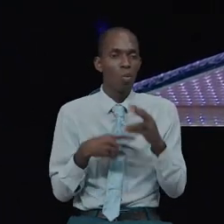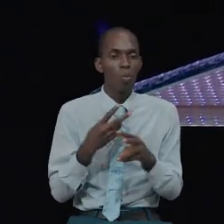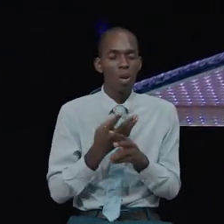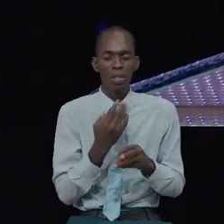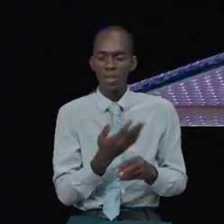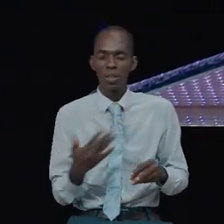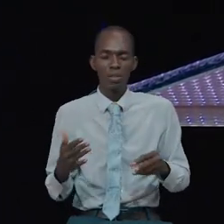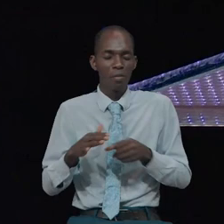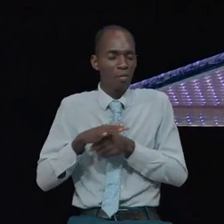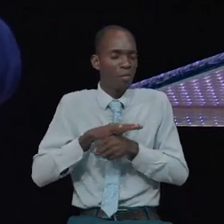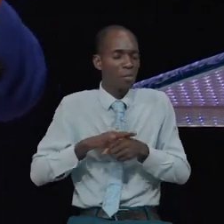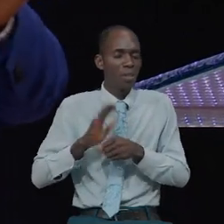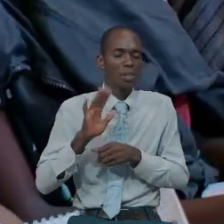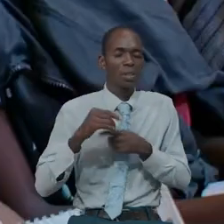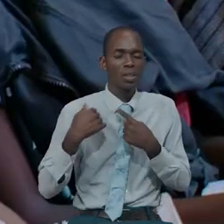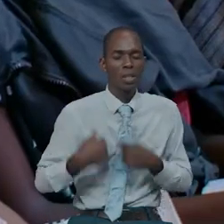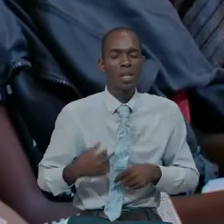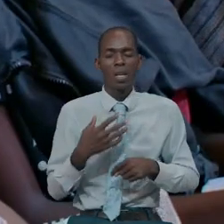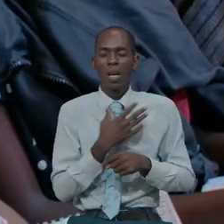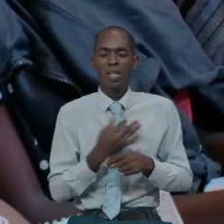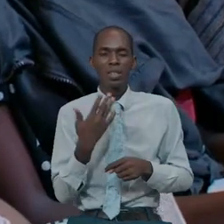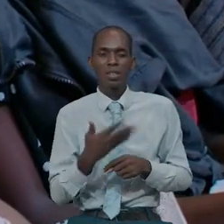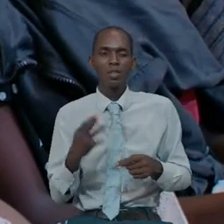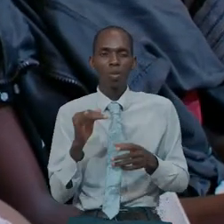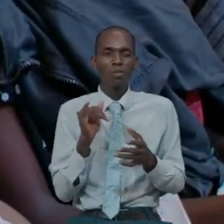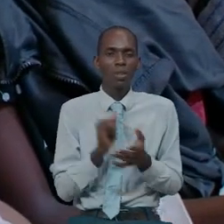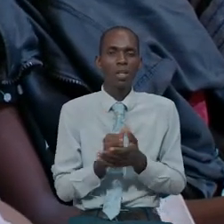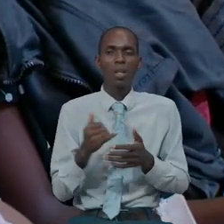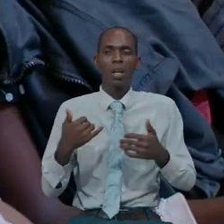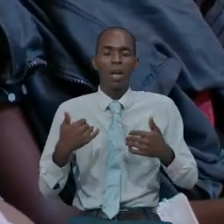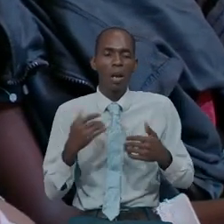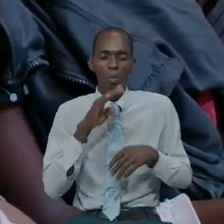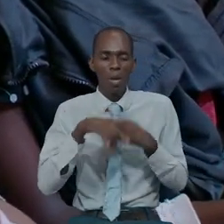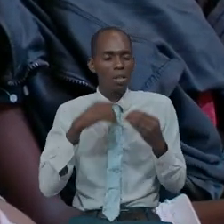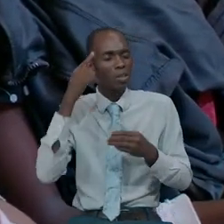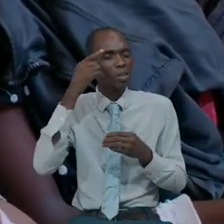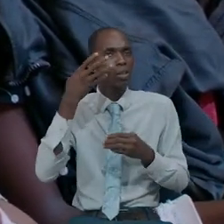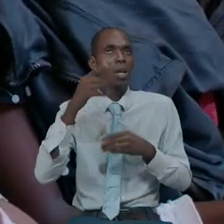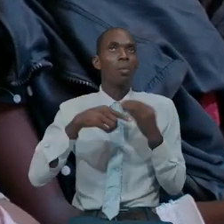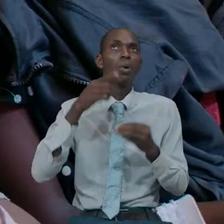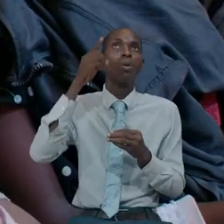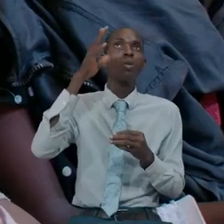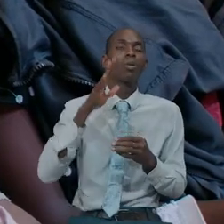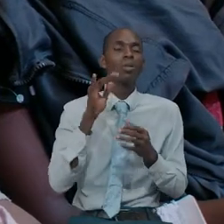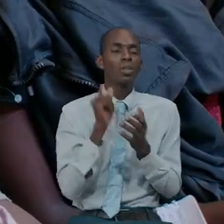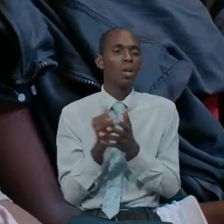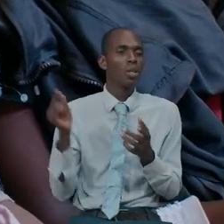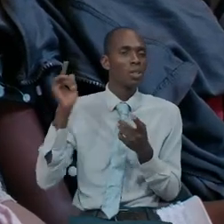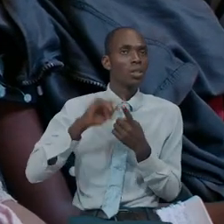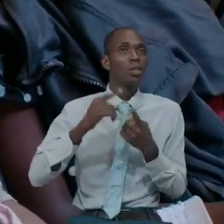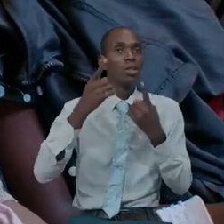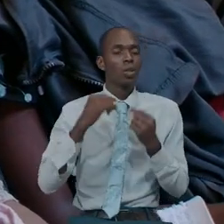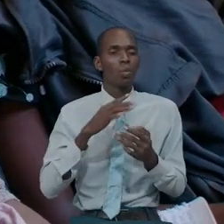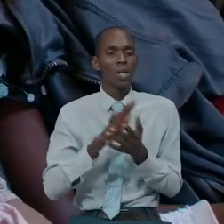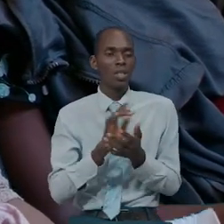his heart, and he thinks of that above thinking about God, that thing becomes an idol. And